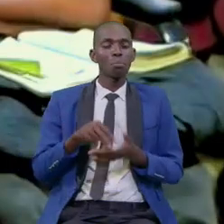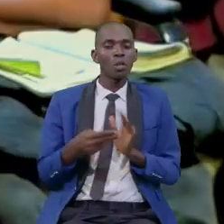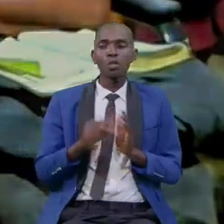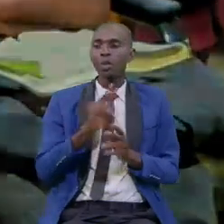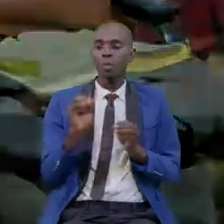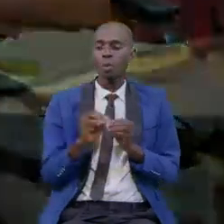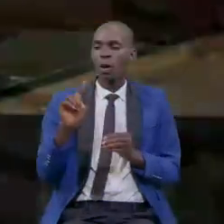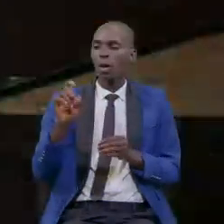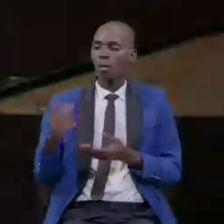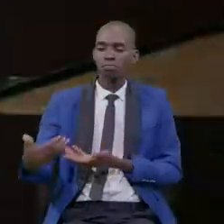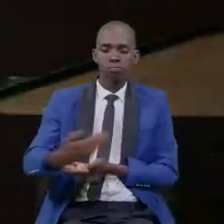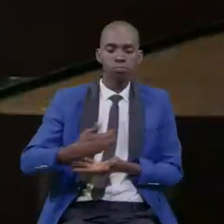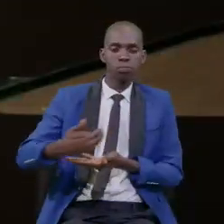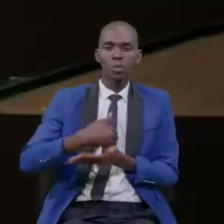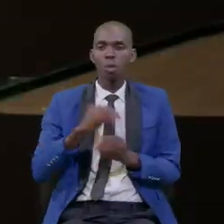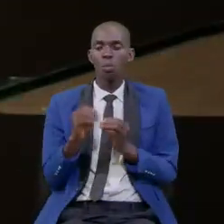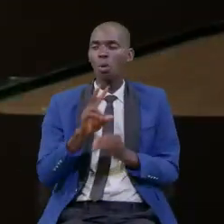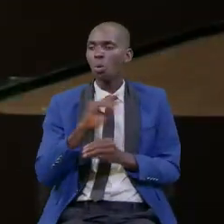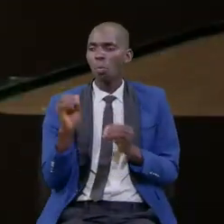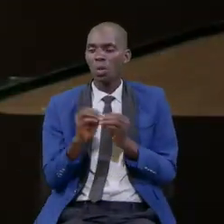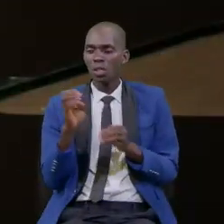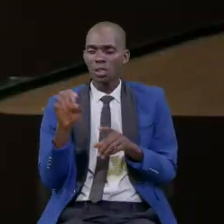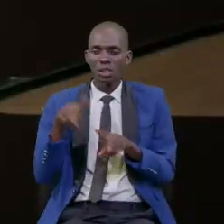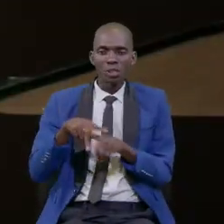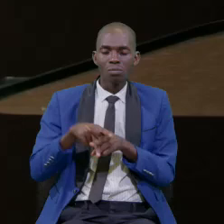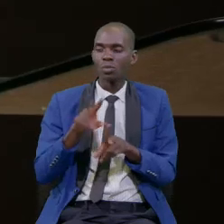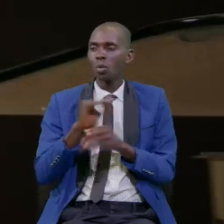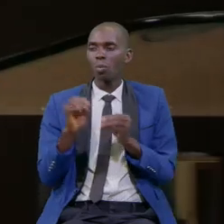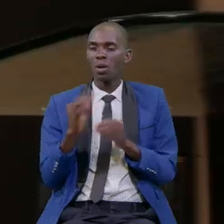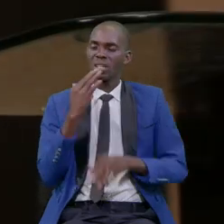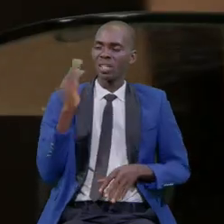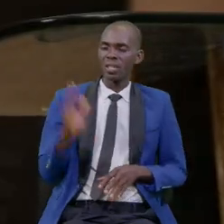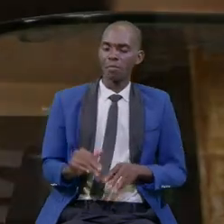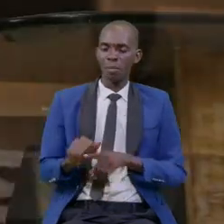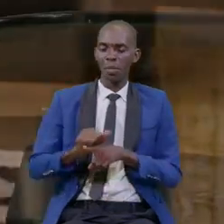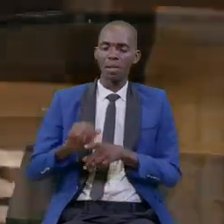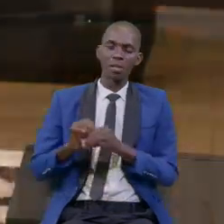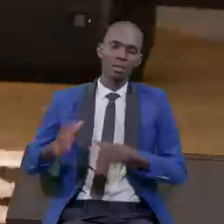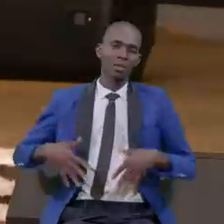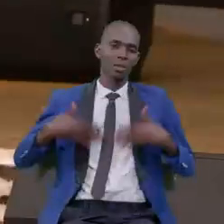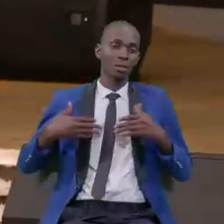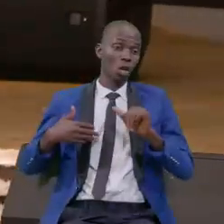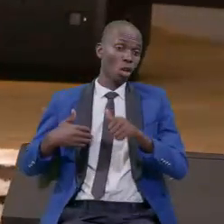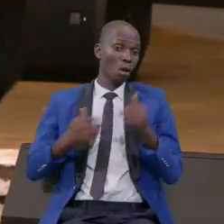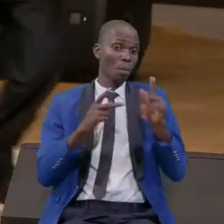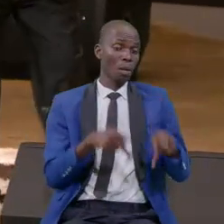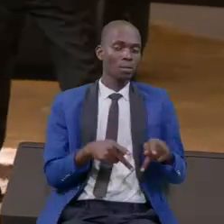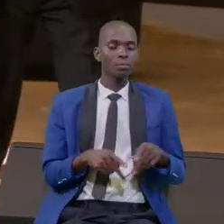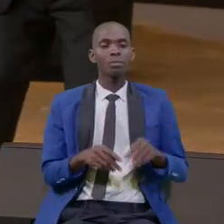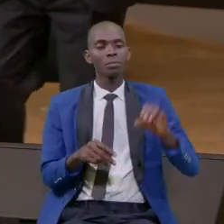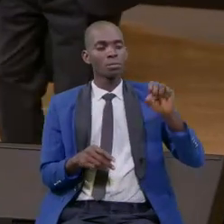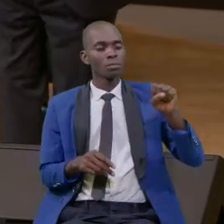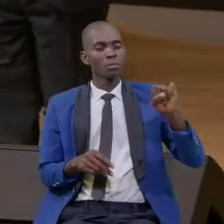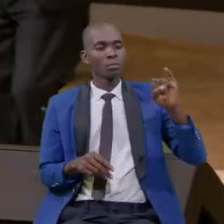collecting, and no more evil, no more extortion in his life. Simon the leper.